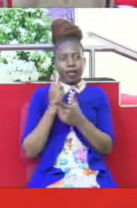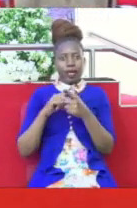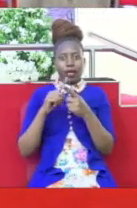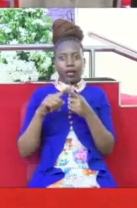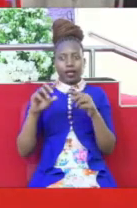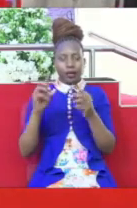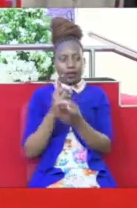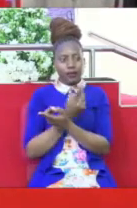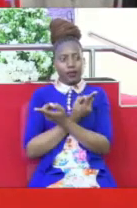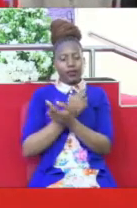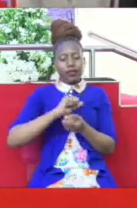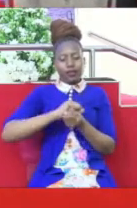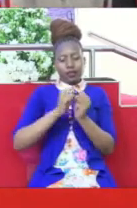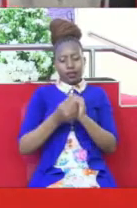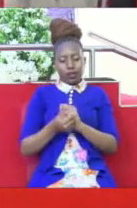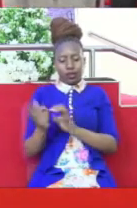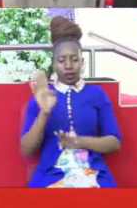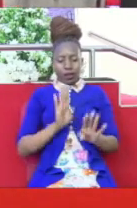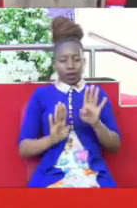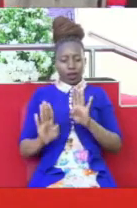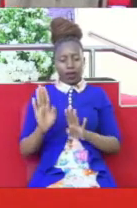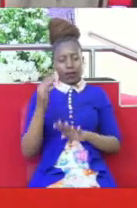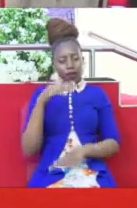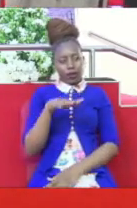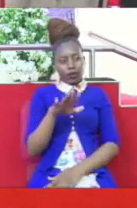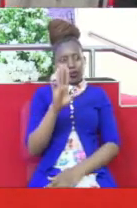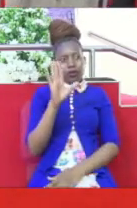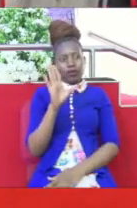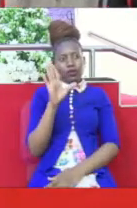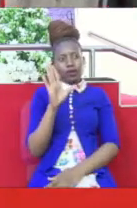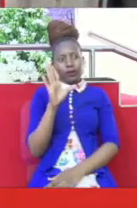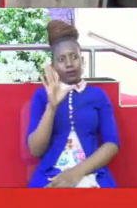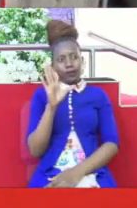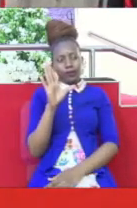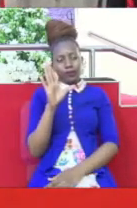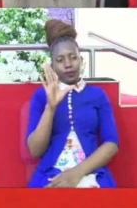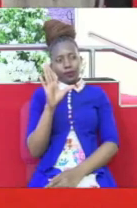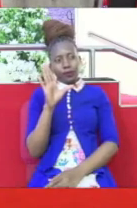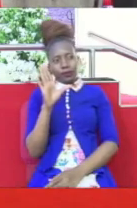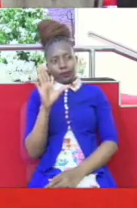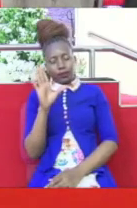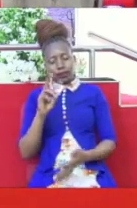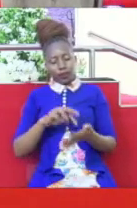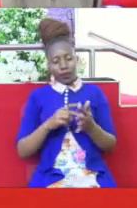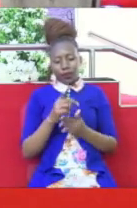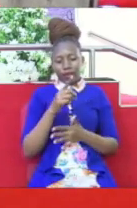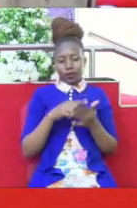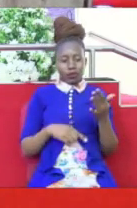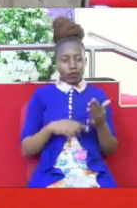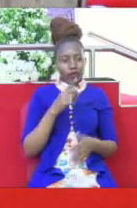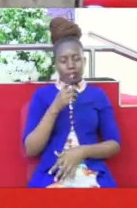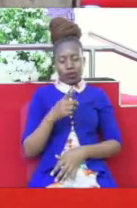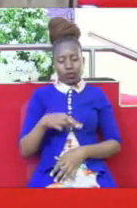behavior, na huo utofauti unabadilisha tabia yako, the less likely you are you're walking in love. Na hiyo inamaanisha hautembei sana katika